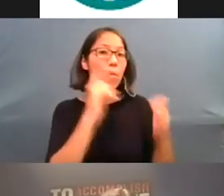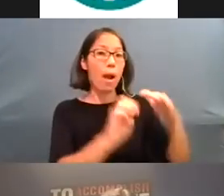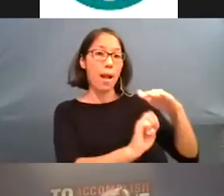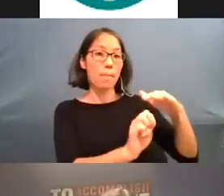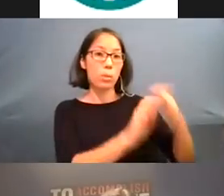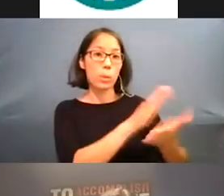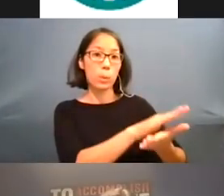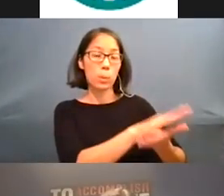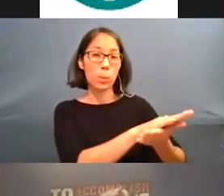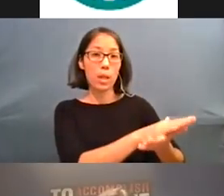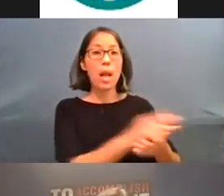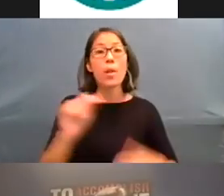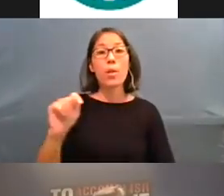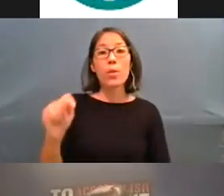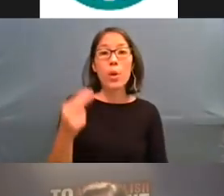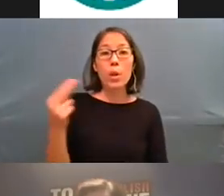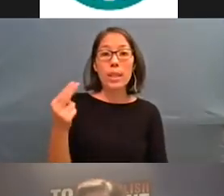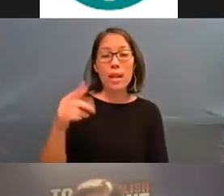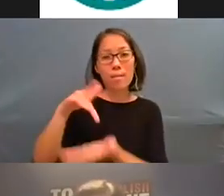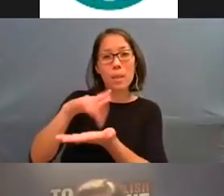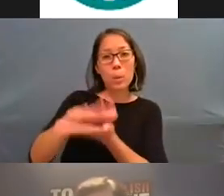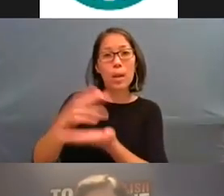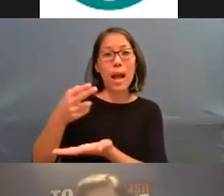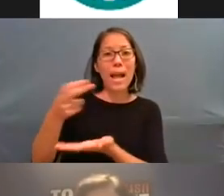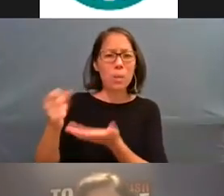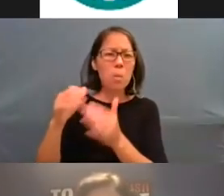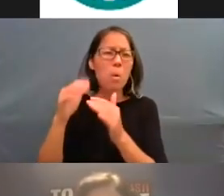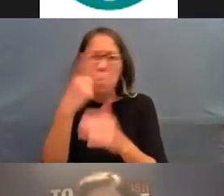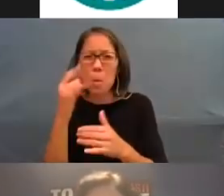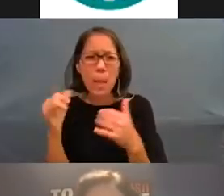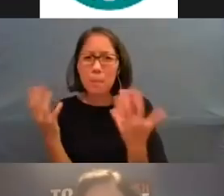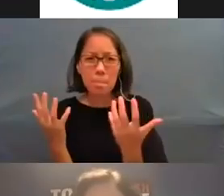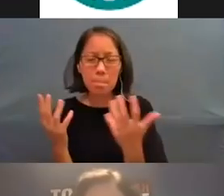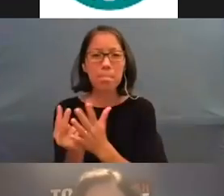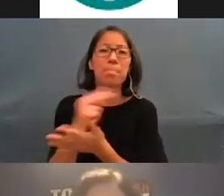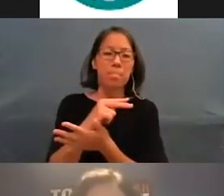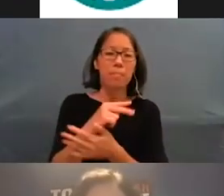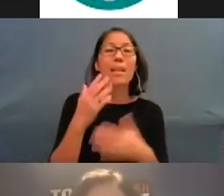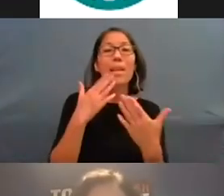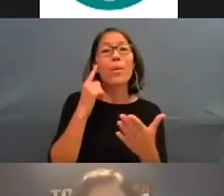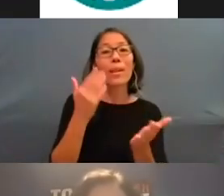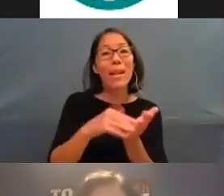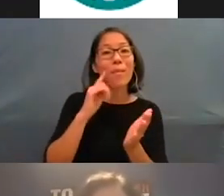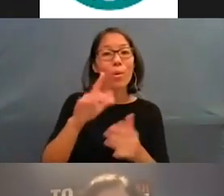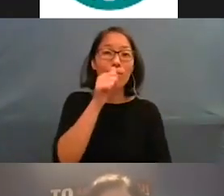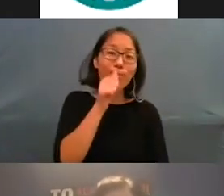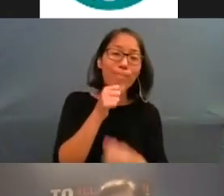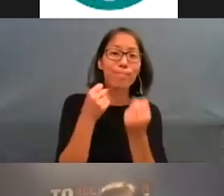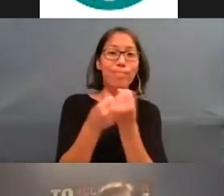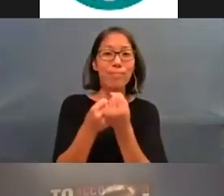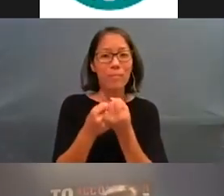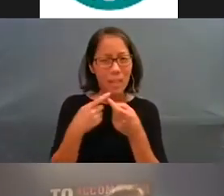level, and on Thursday at the middle and high school level. Thank you again for your patience and support as we navigate through